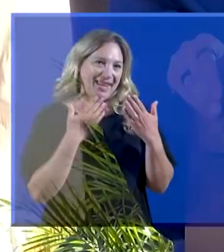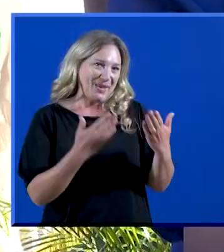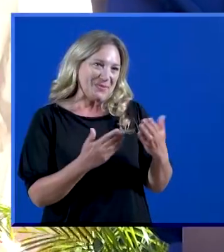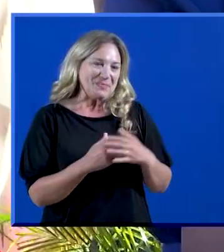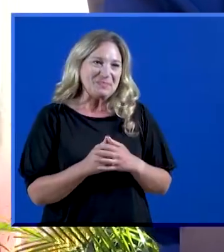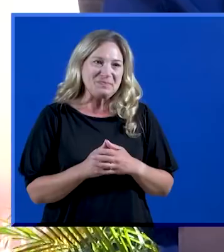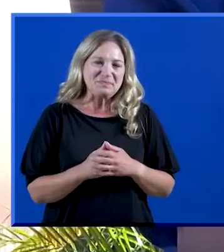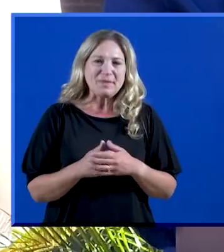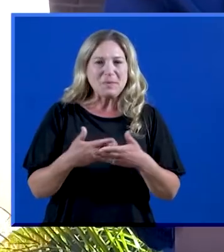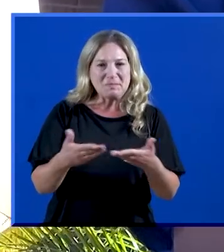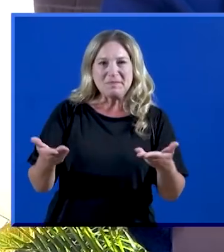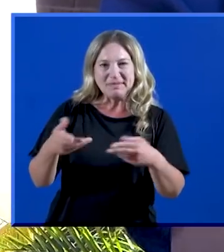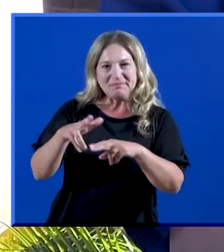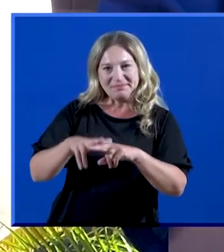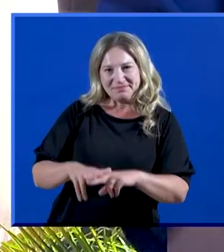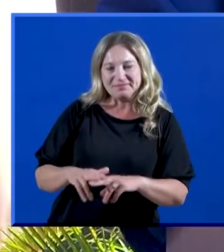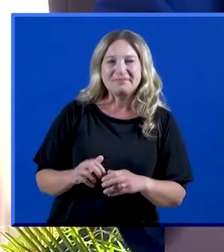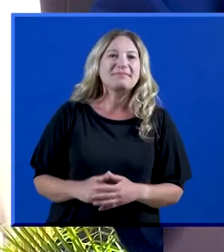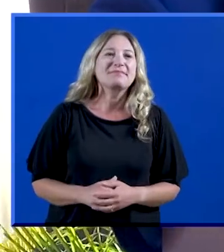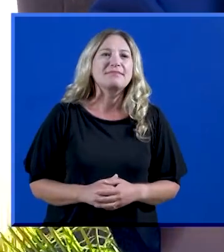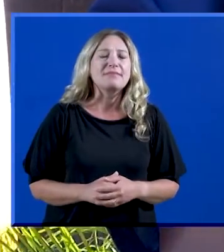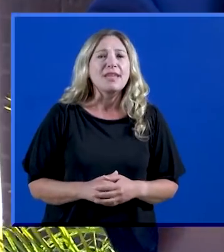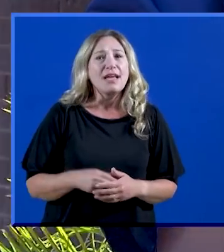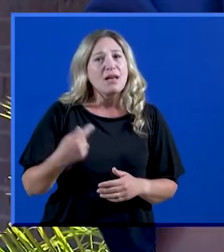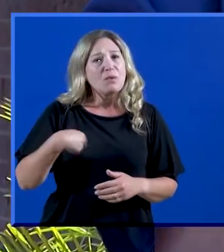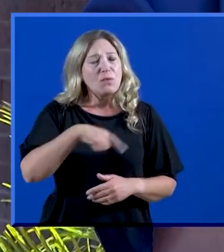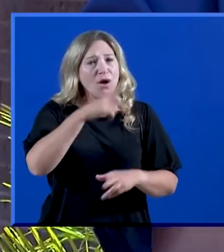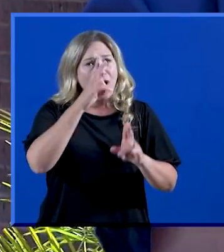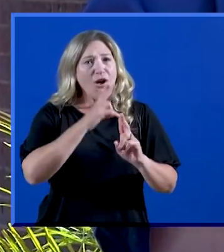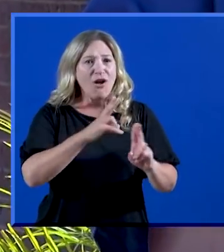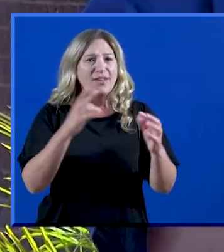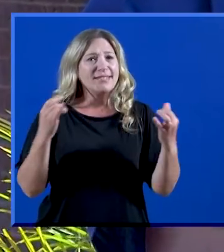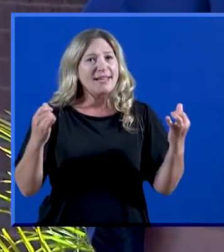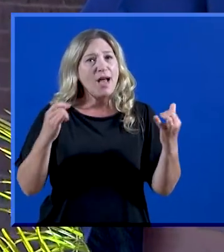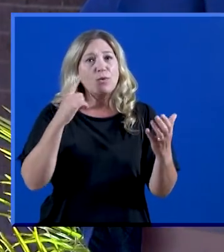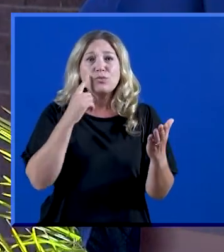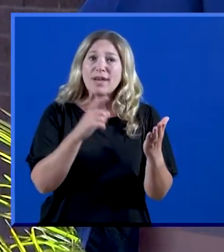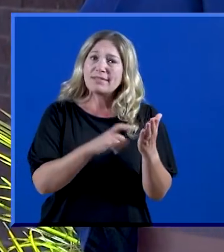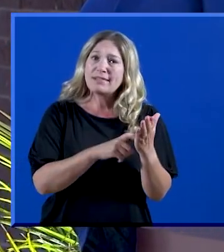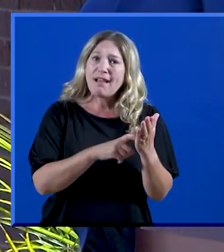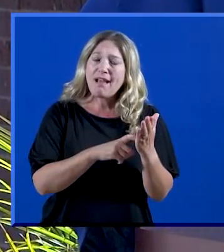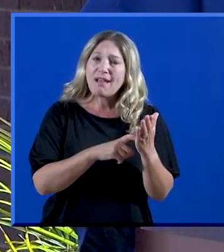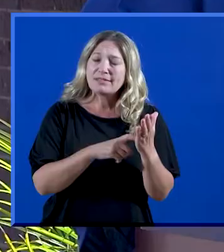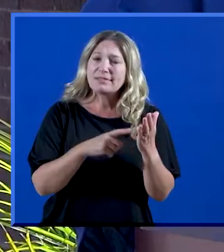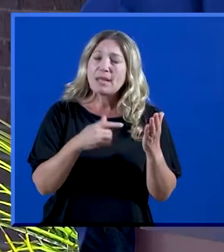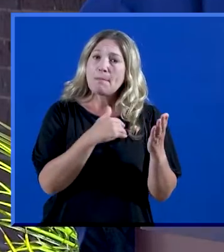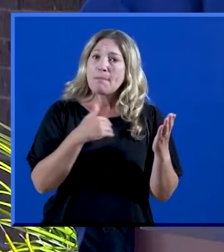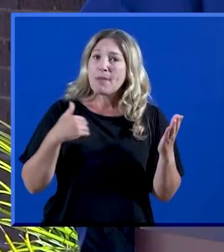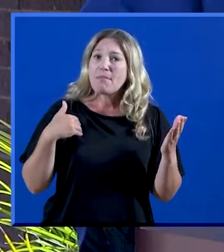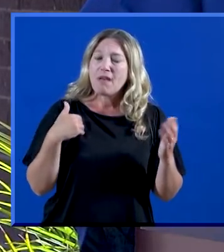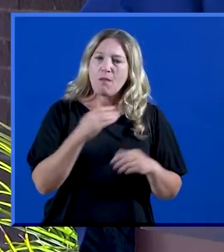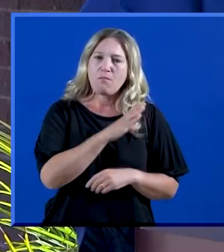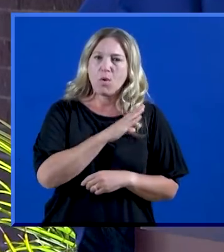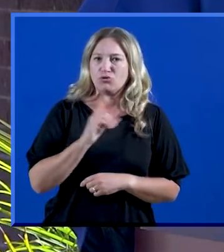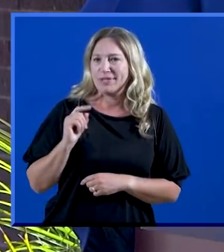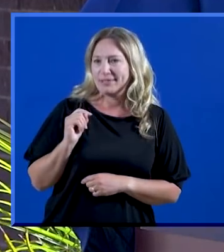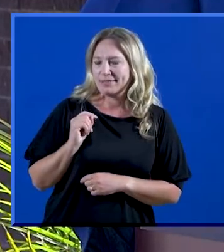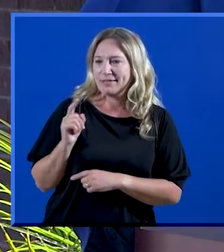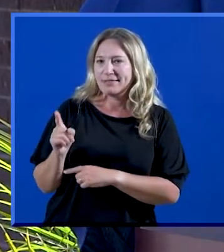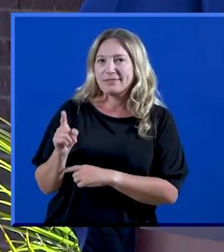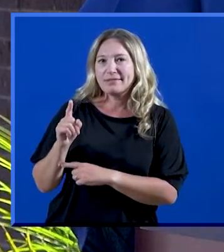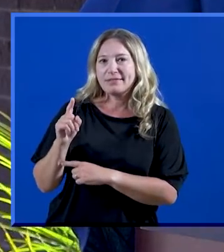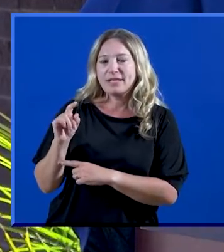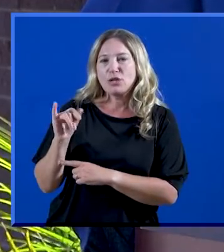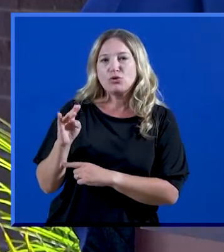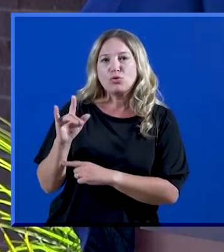Thank you. You may take your seats. It is our honor at this time to recognize Member of the Board Trustees,